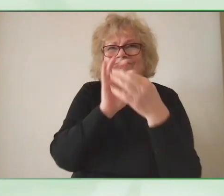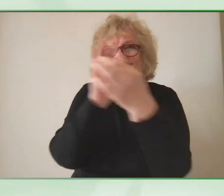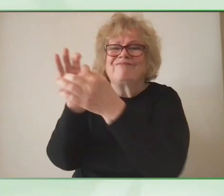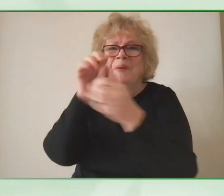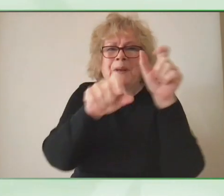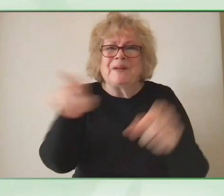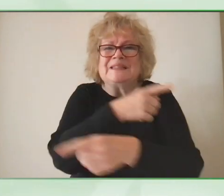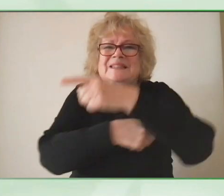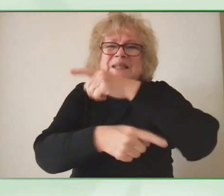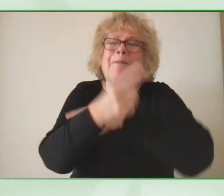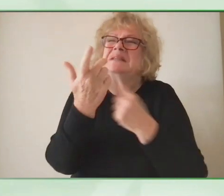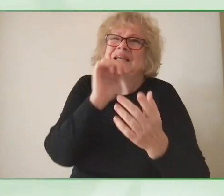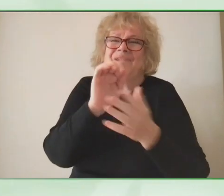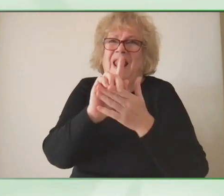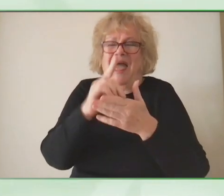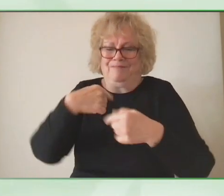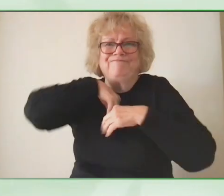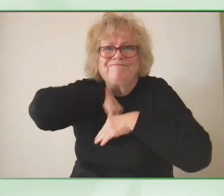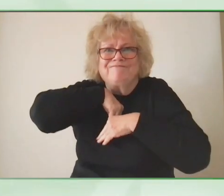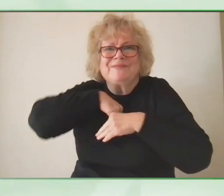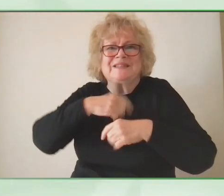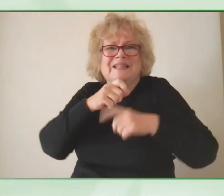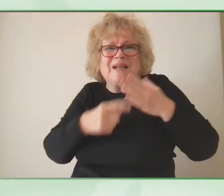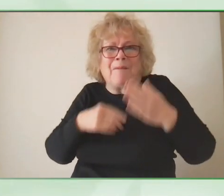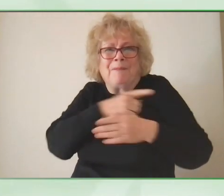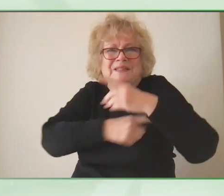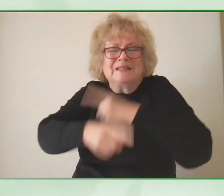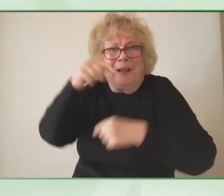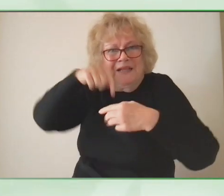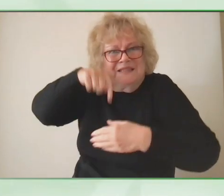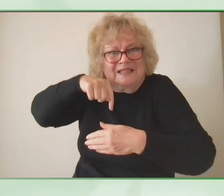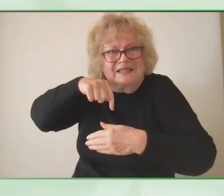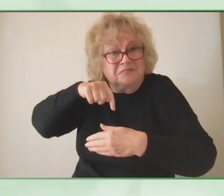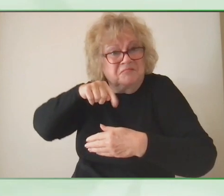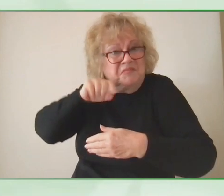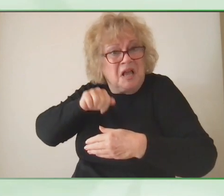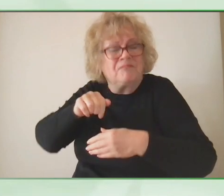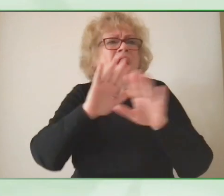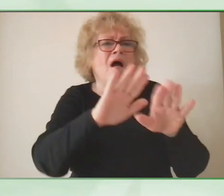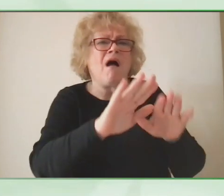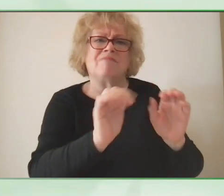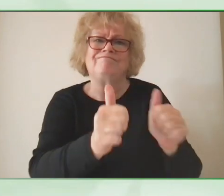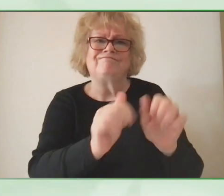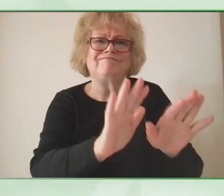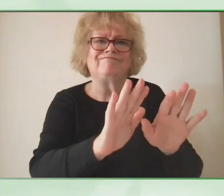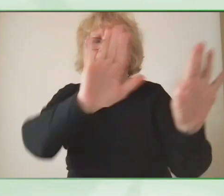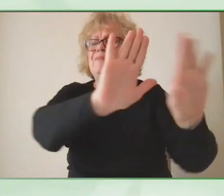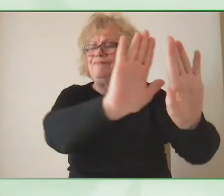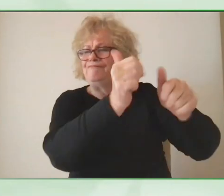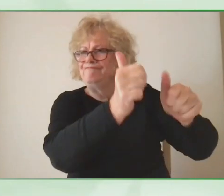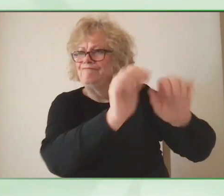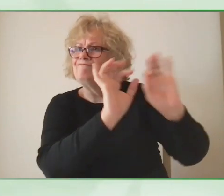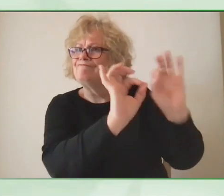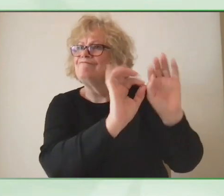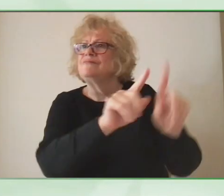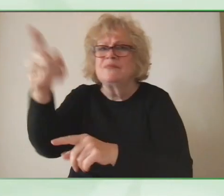Good morning. I'm very pleased to hear so many diverse opinions on this panel, and I'd like to understand